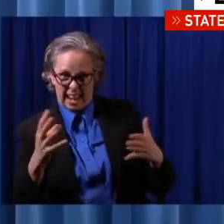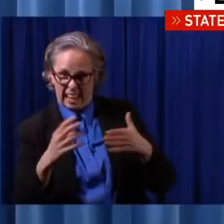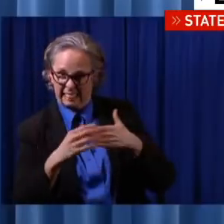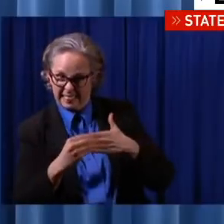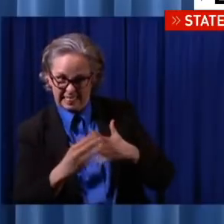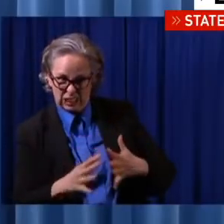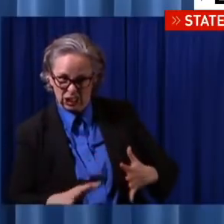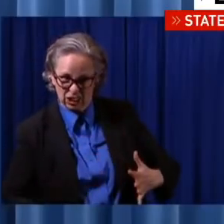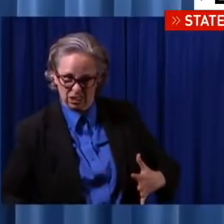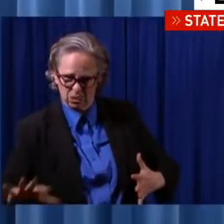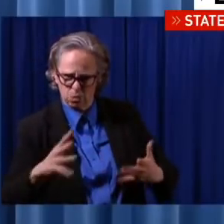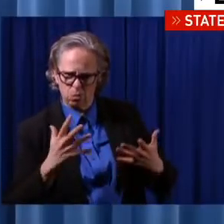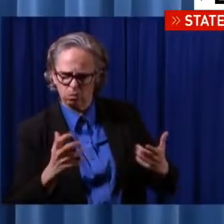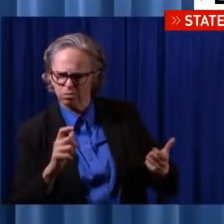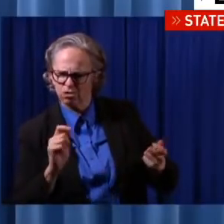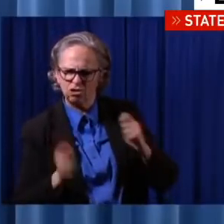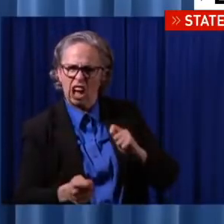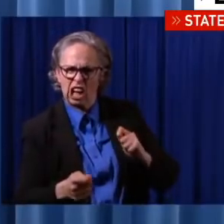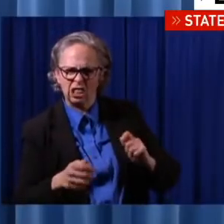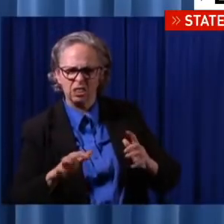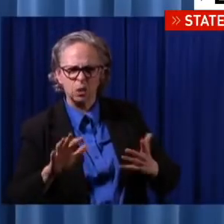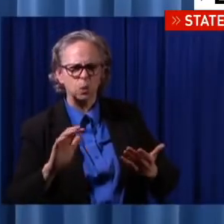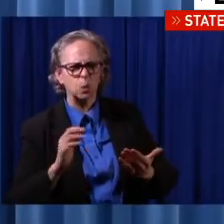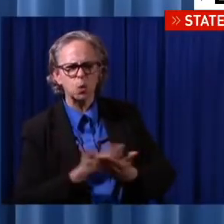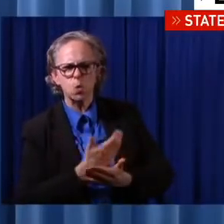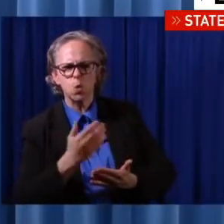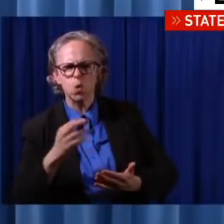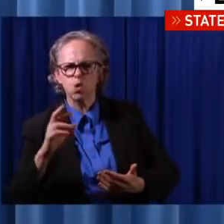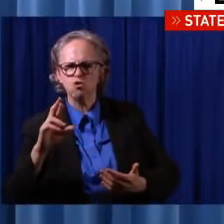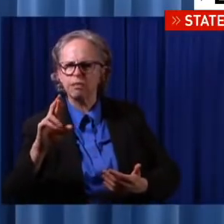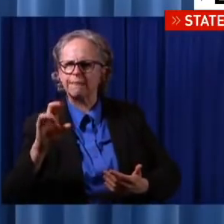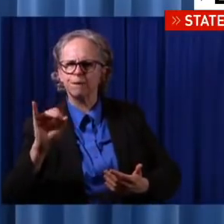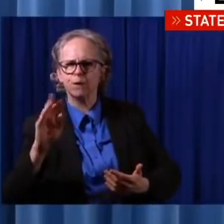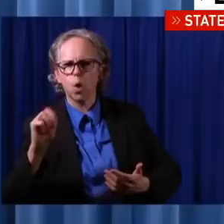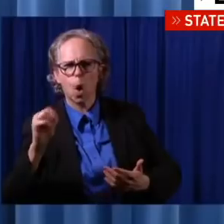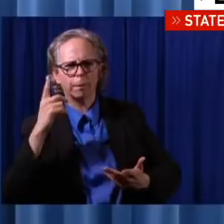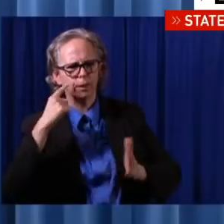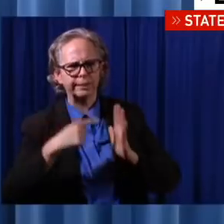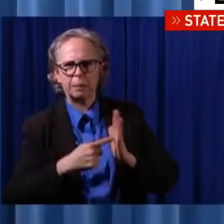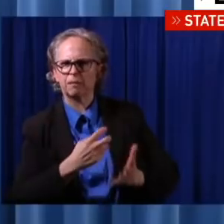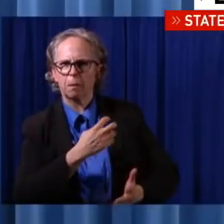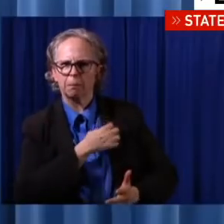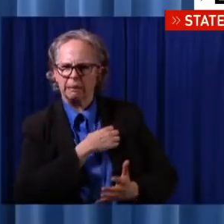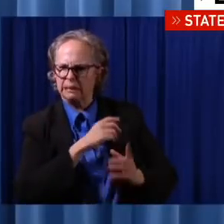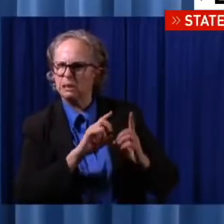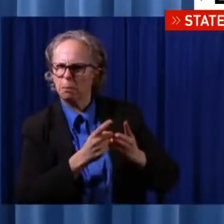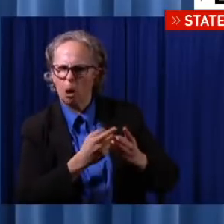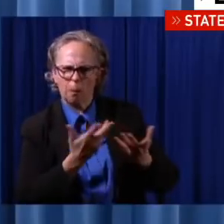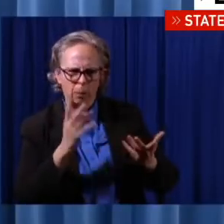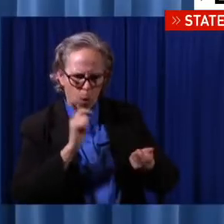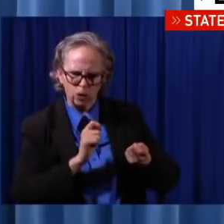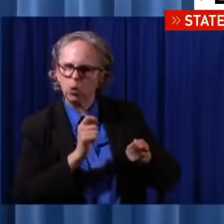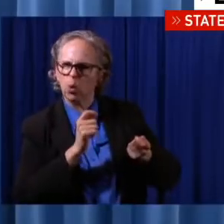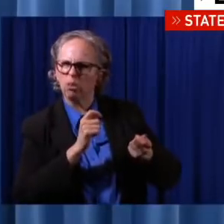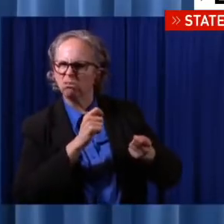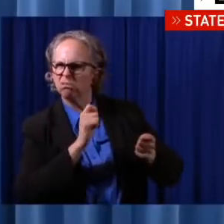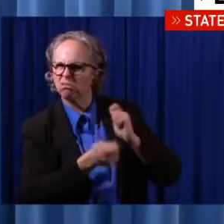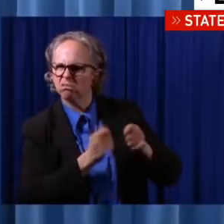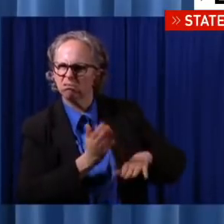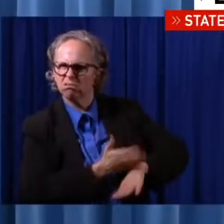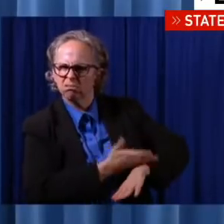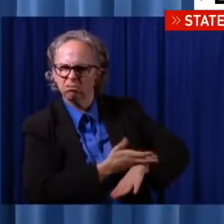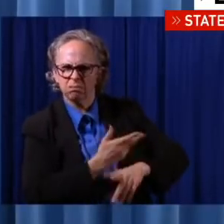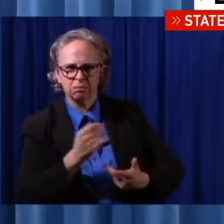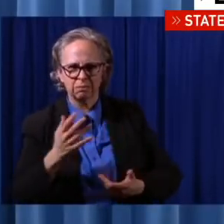law referendums, reforms for mainly police departments. And new taxes, new money is coming out